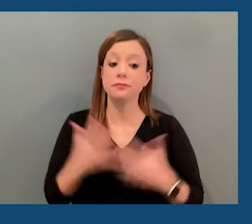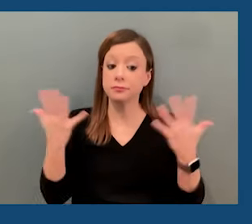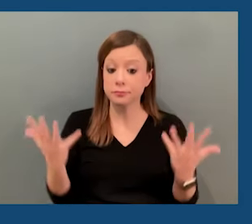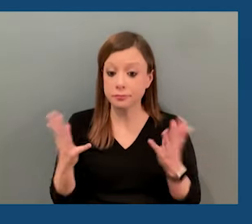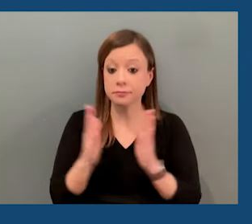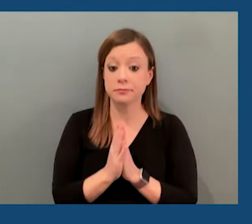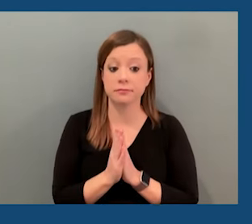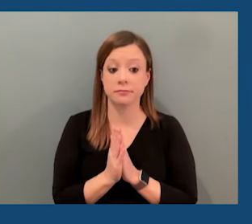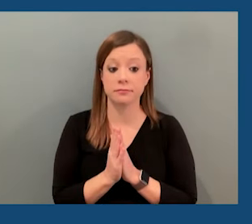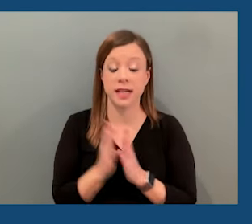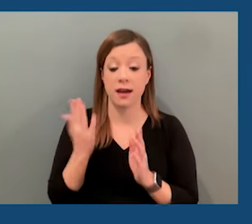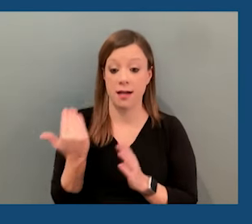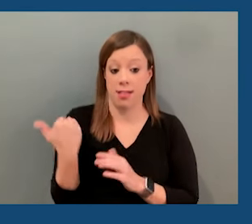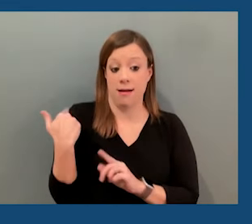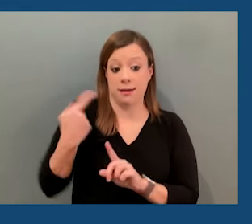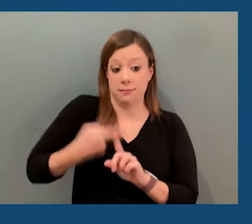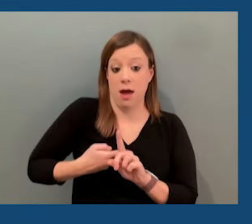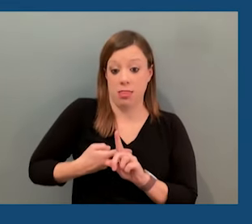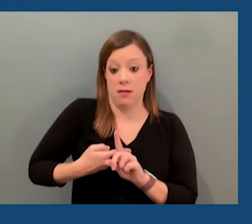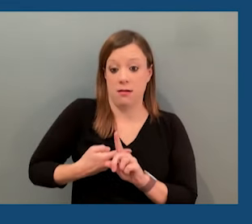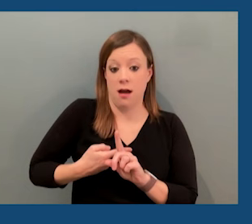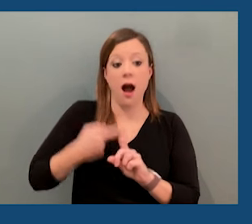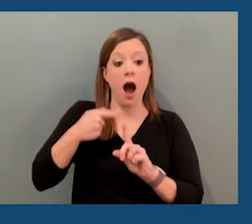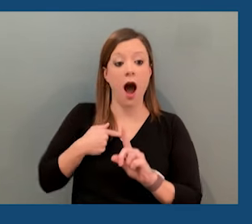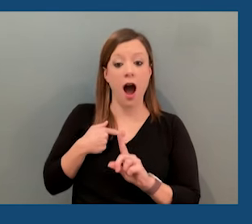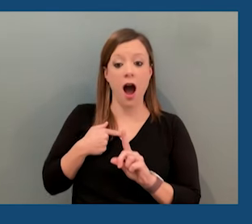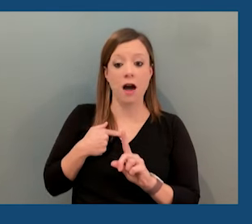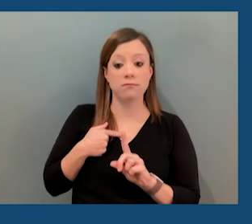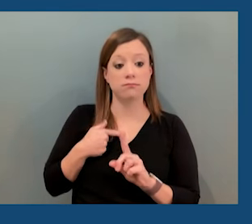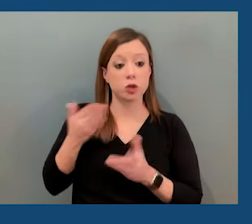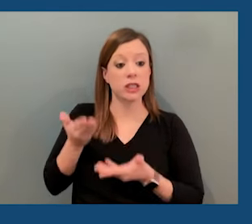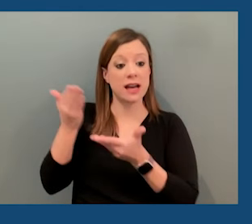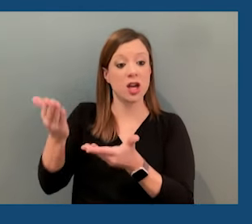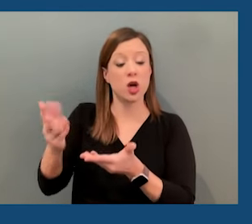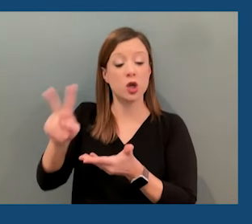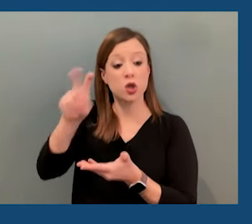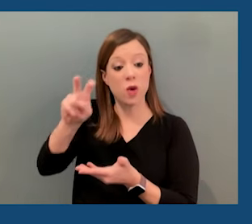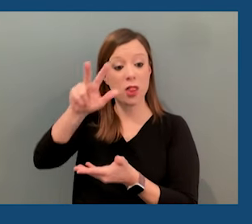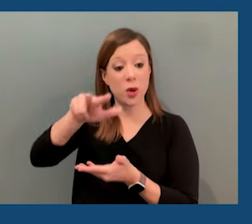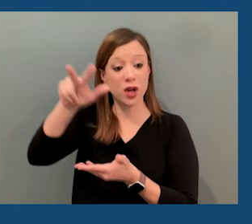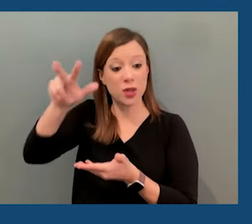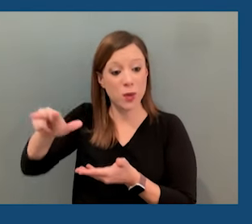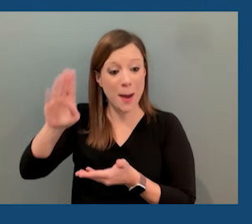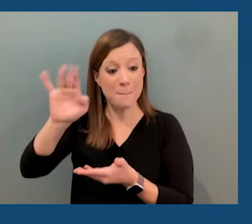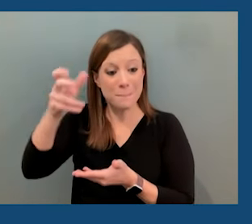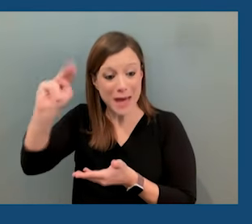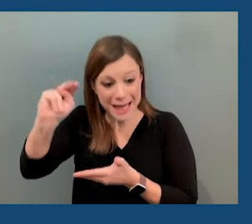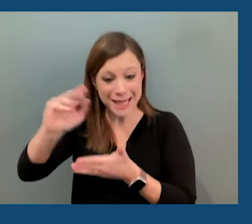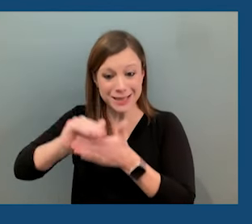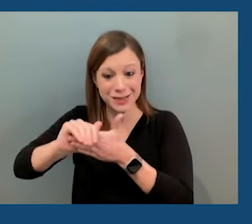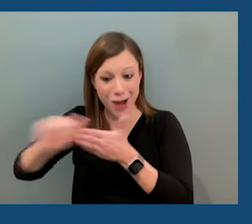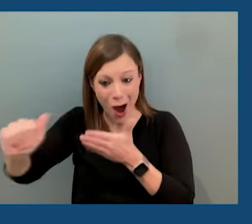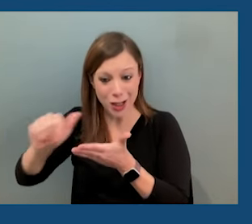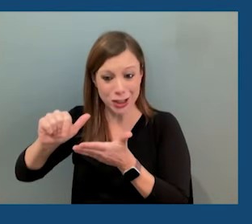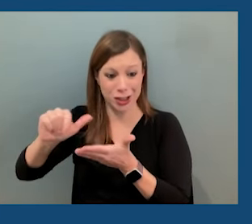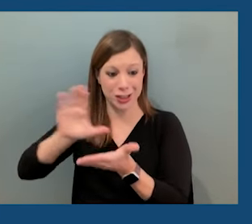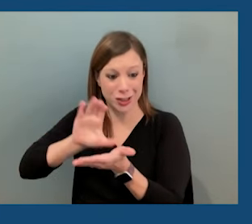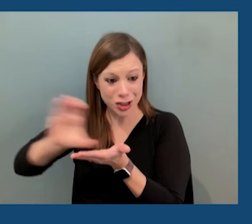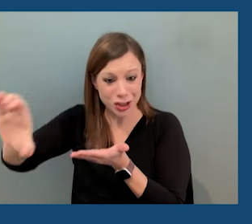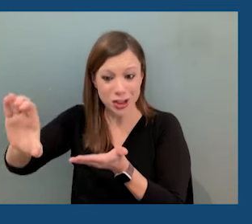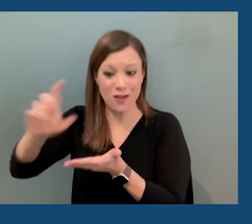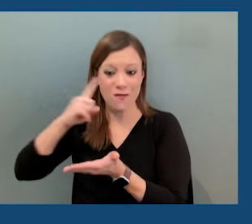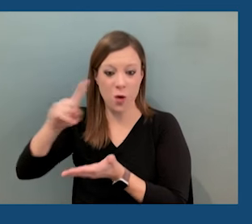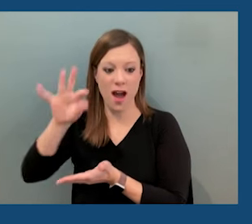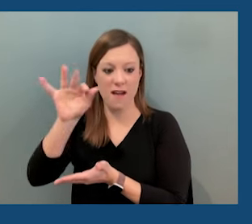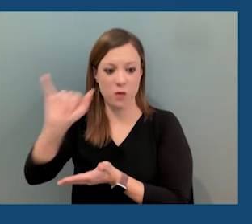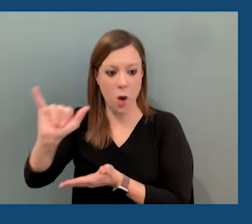Last month, I presented a $233 billion spending plan for fiscal year 2025, and it supports